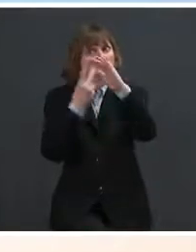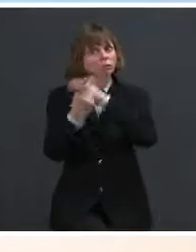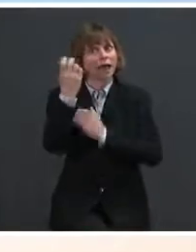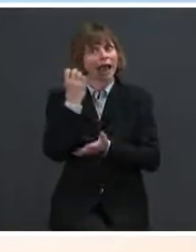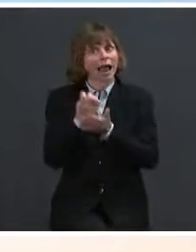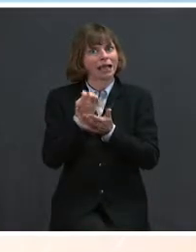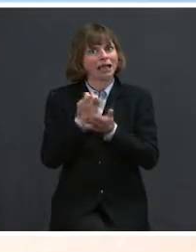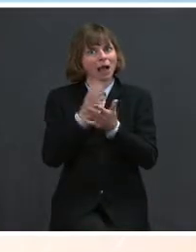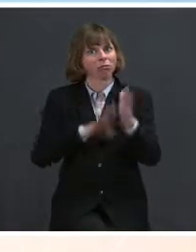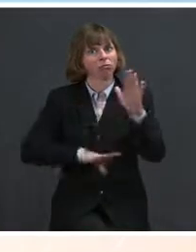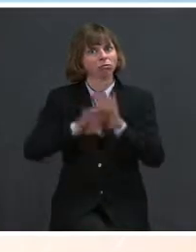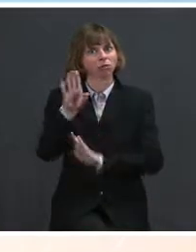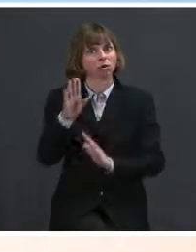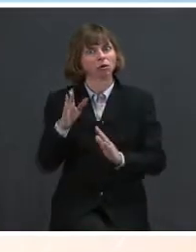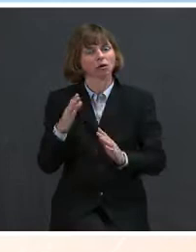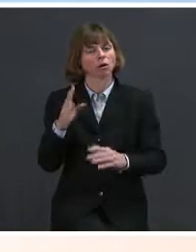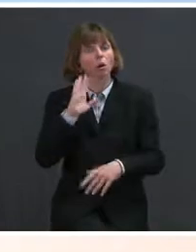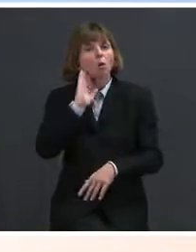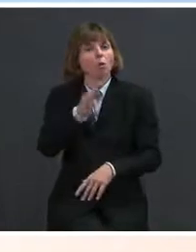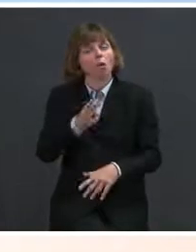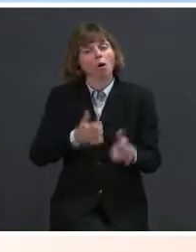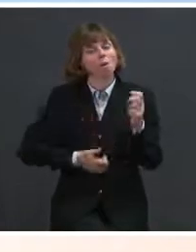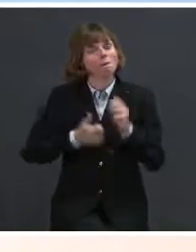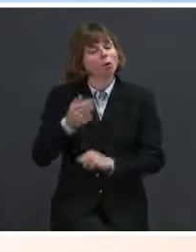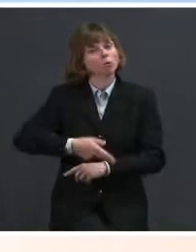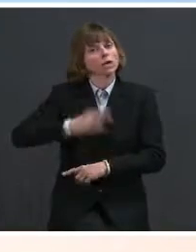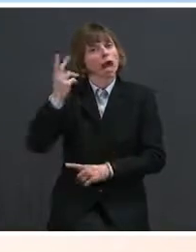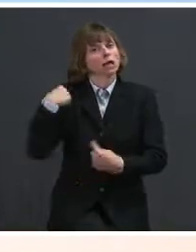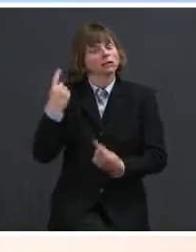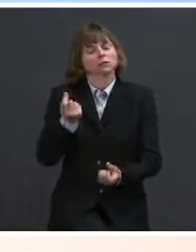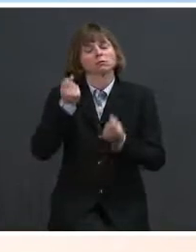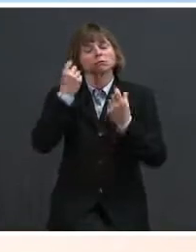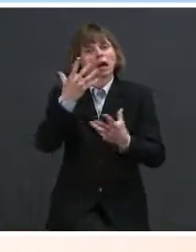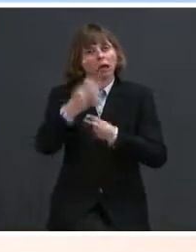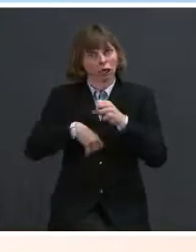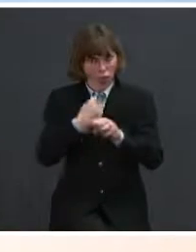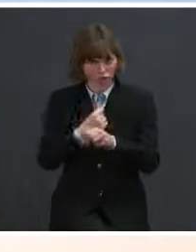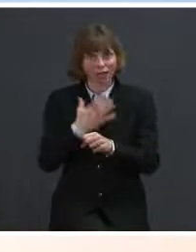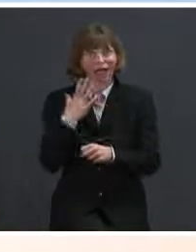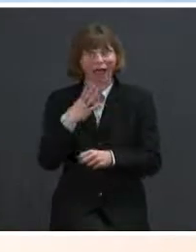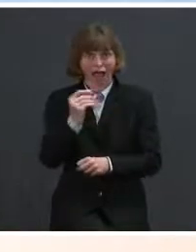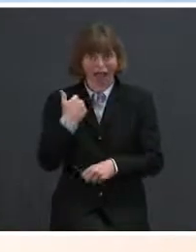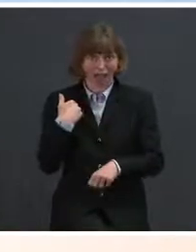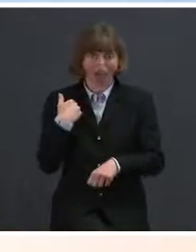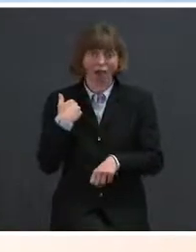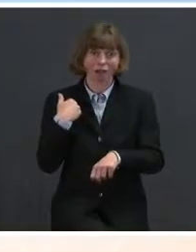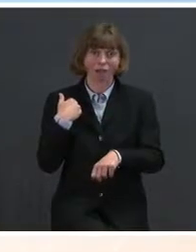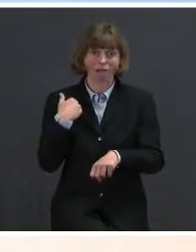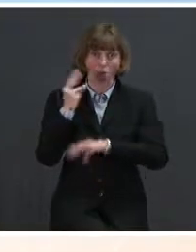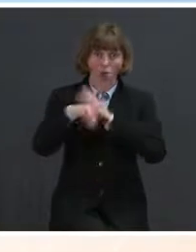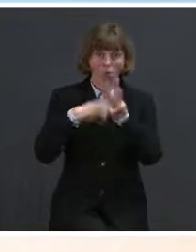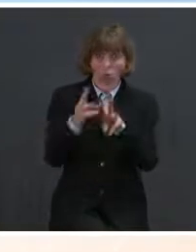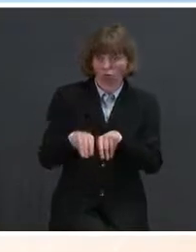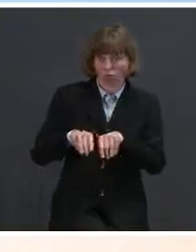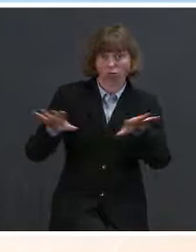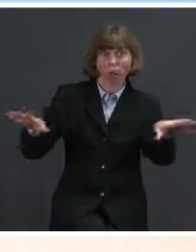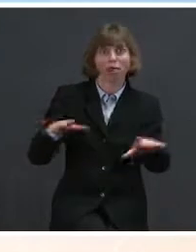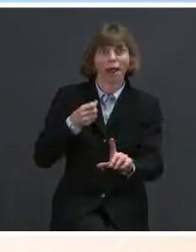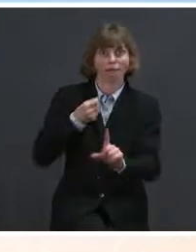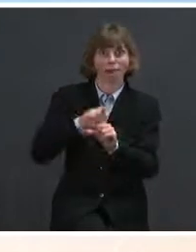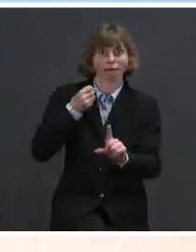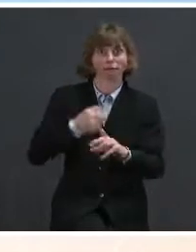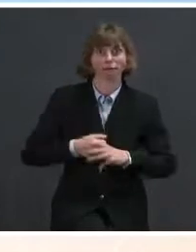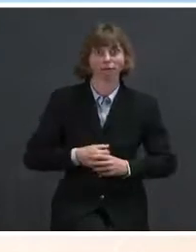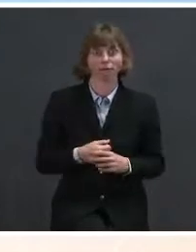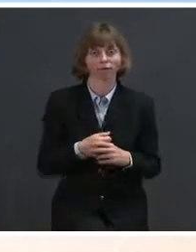be the highest in decades and will help power global economic growth. We're ahead of schedule on the president's ambitious goal of 100